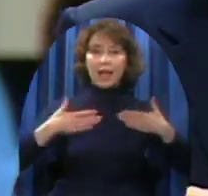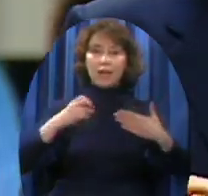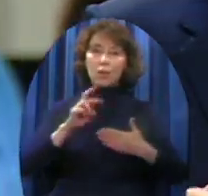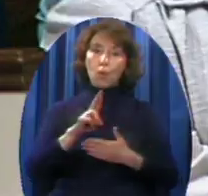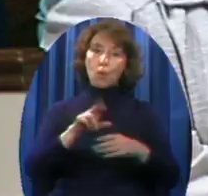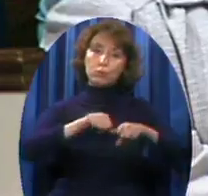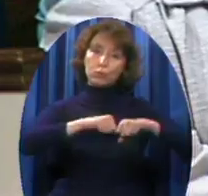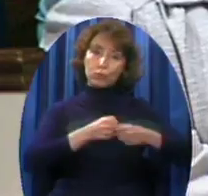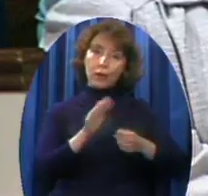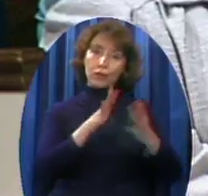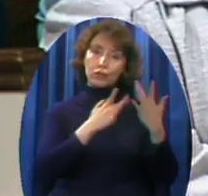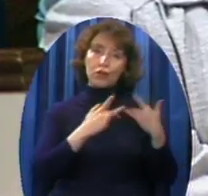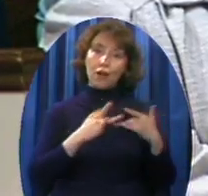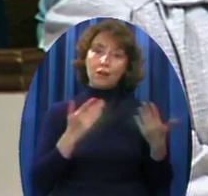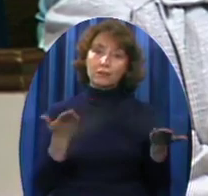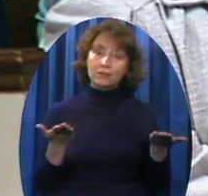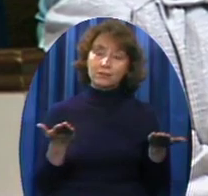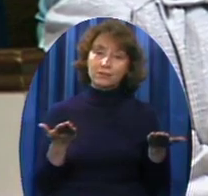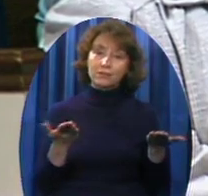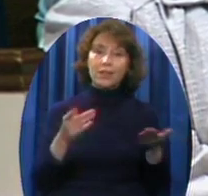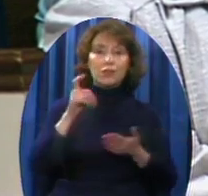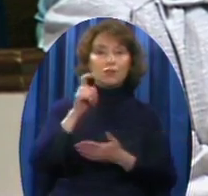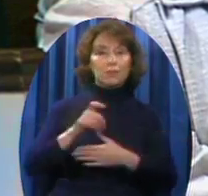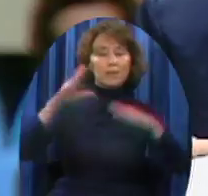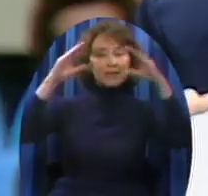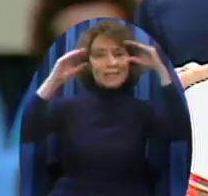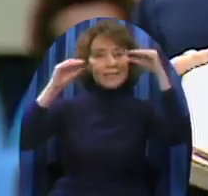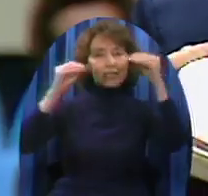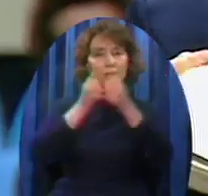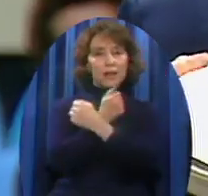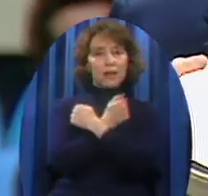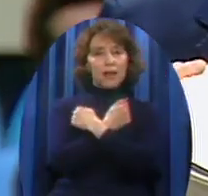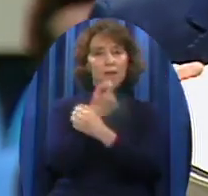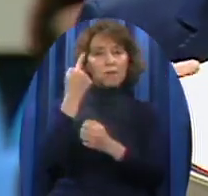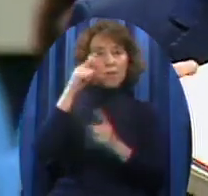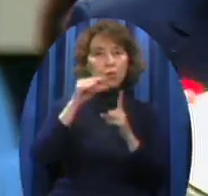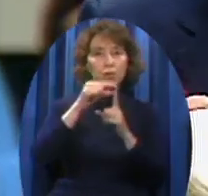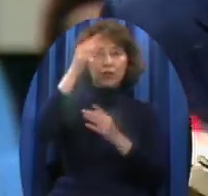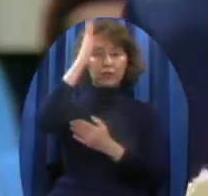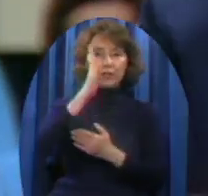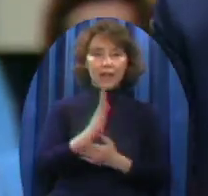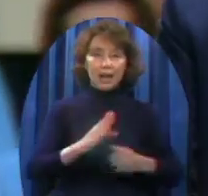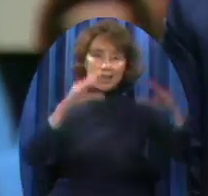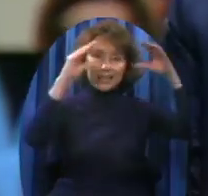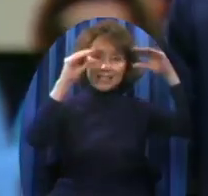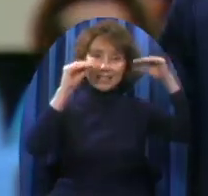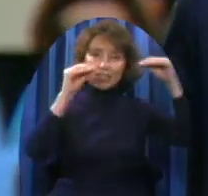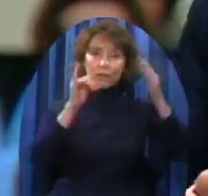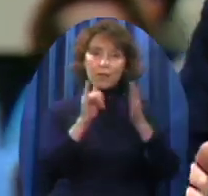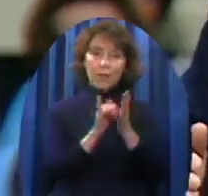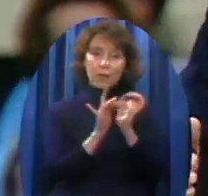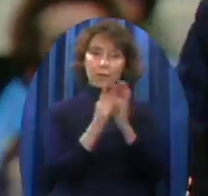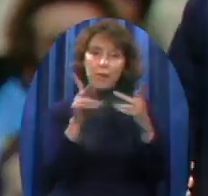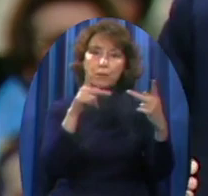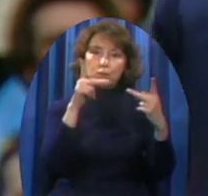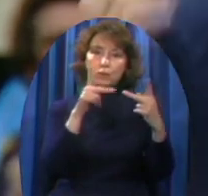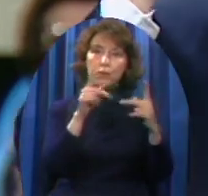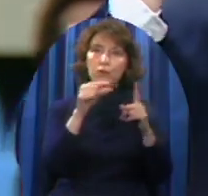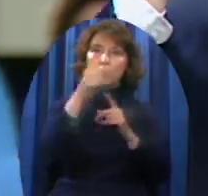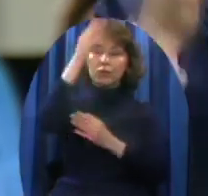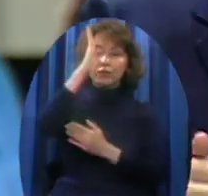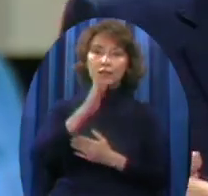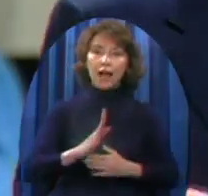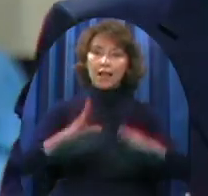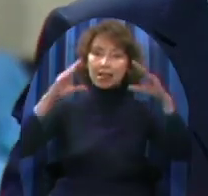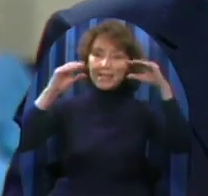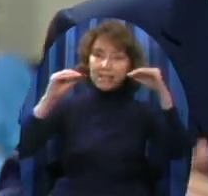doctrine. Teach them a love for the Word of God. Teach them the inerrancy of Scripture. Teach them a love for Jesus. Teach them